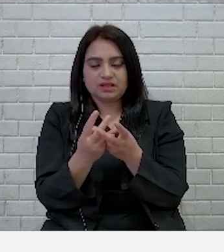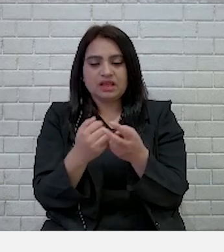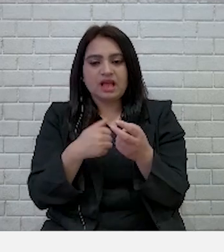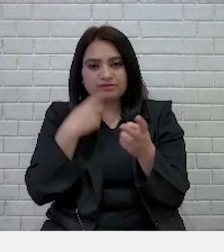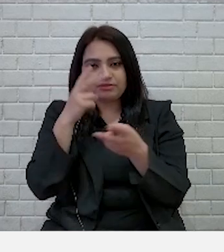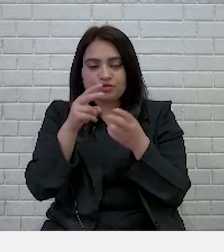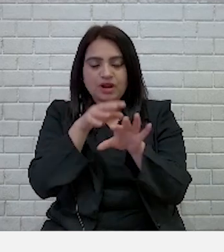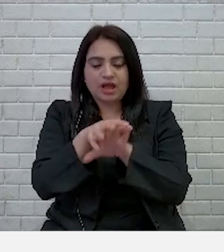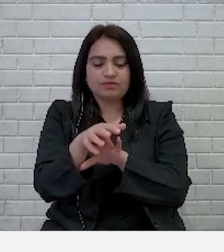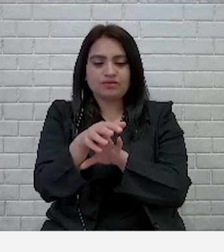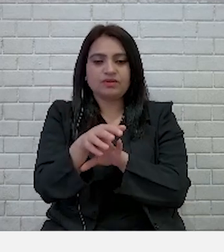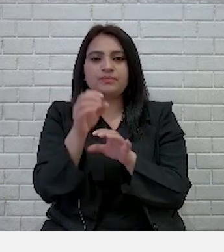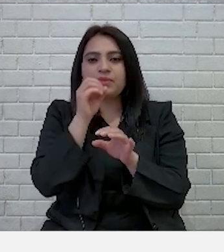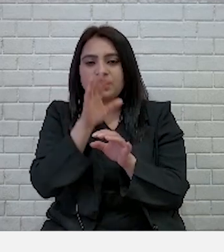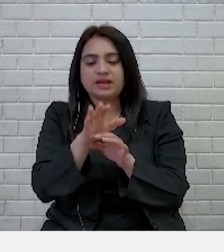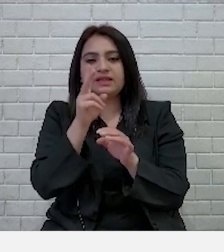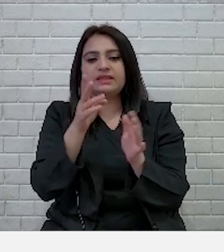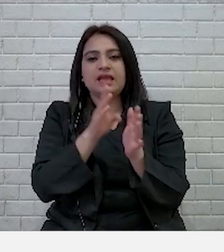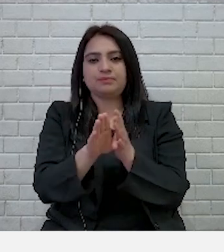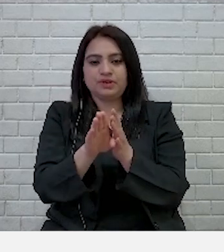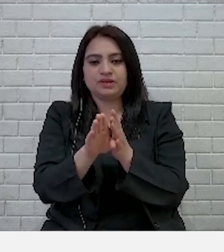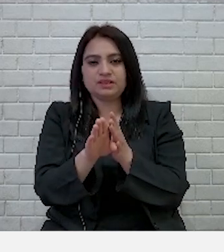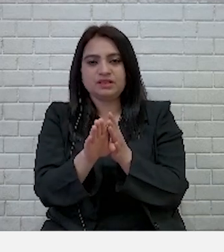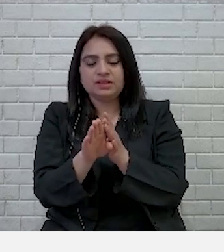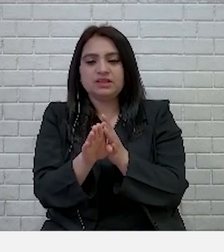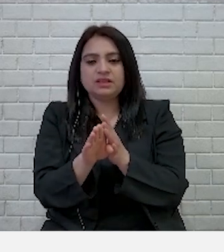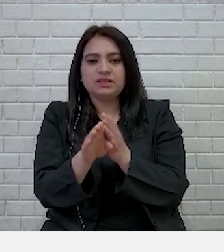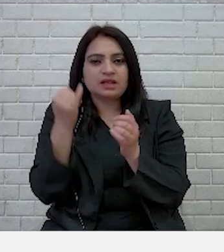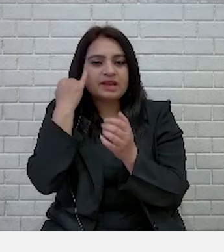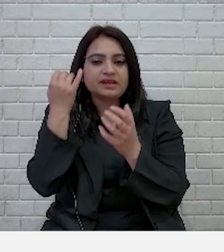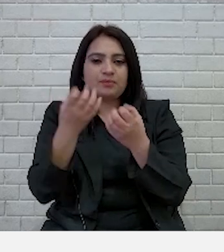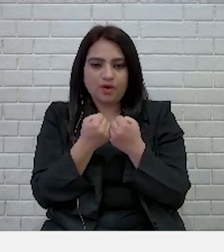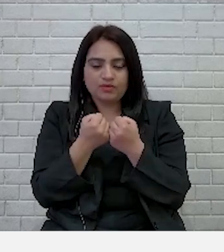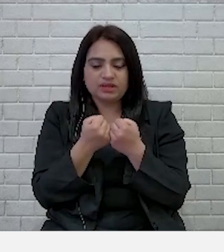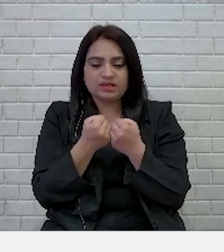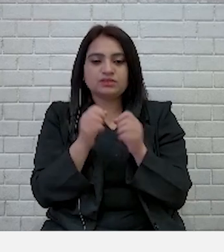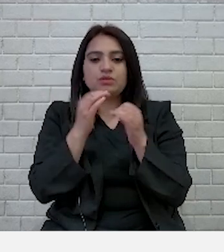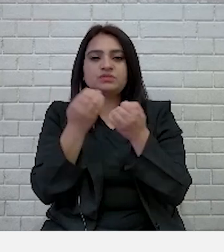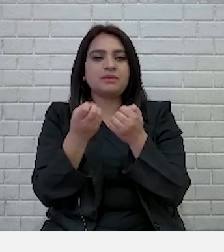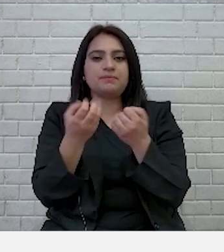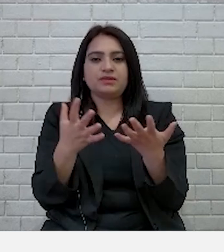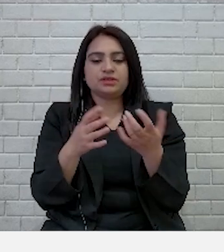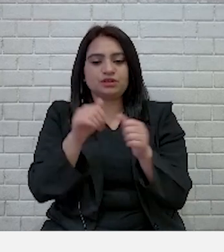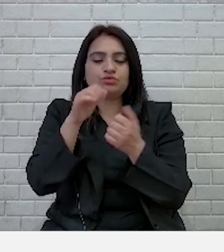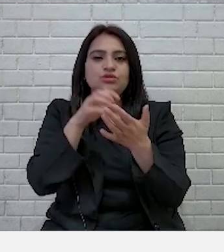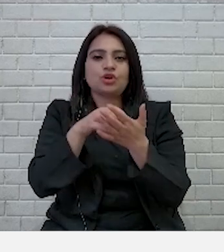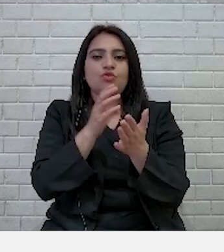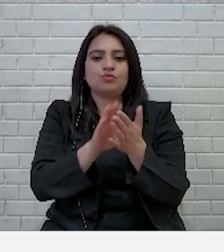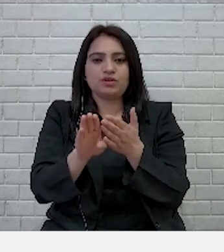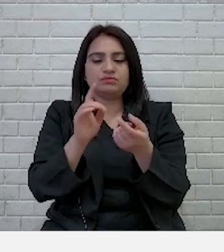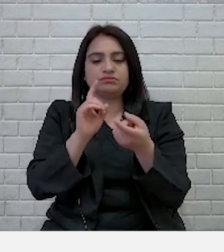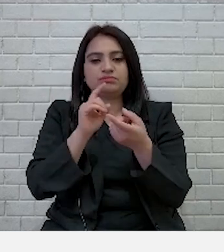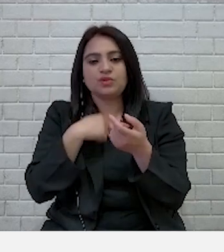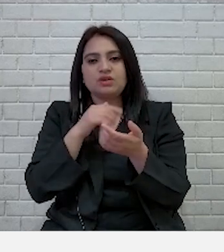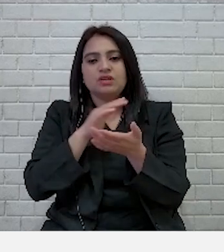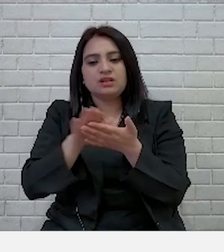constructive feedbacks to actually help me improve my work and everything. And the last problem that I feel that